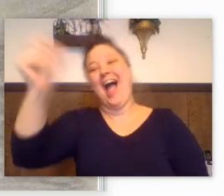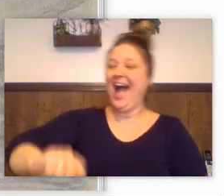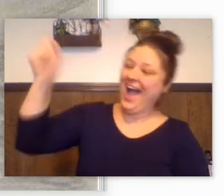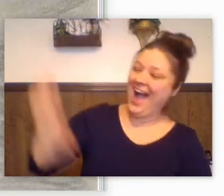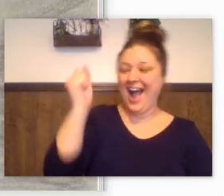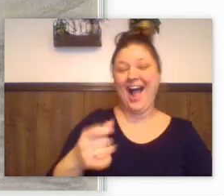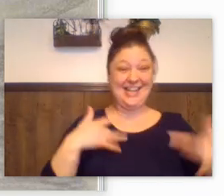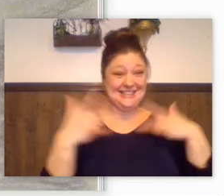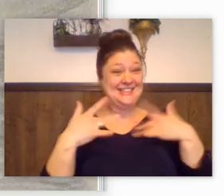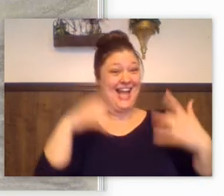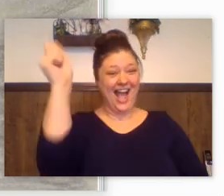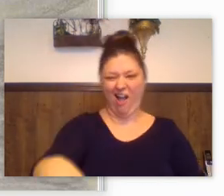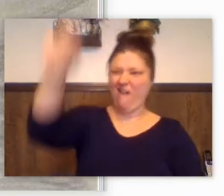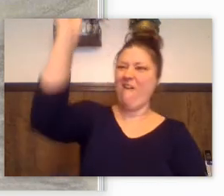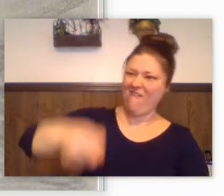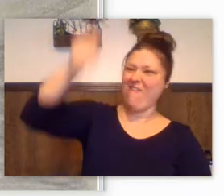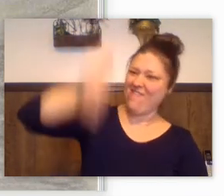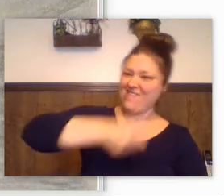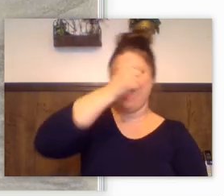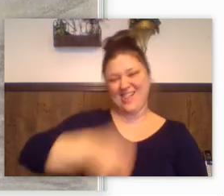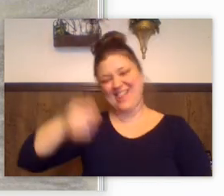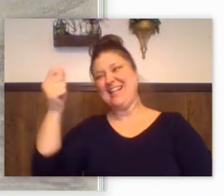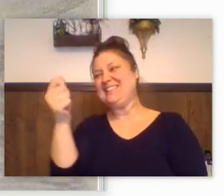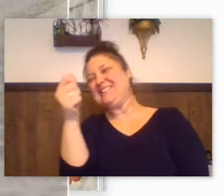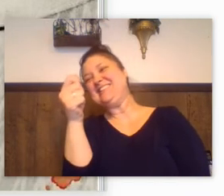Spork excitedly up and down.